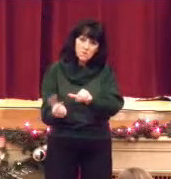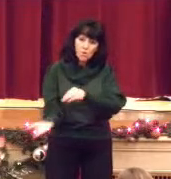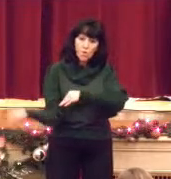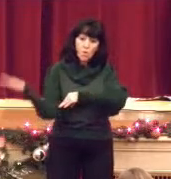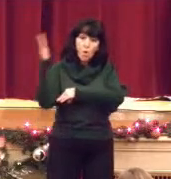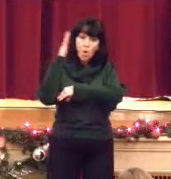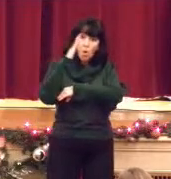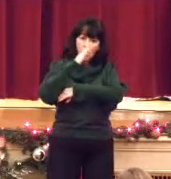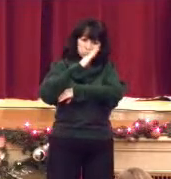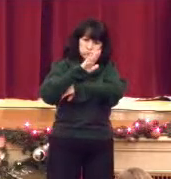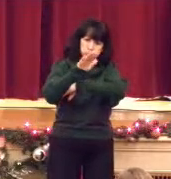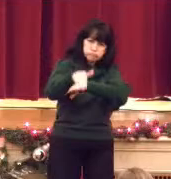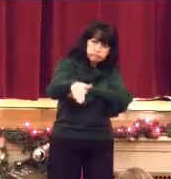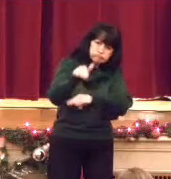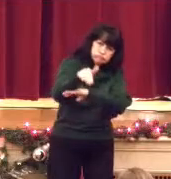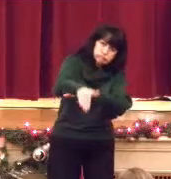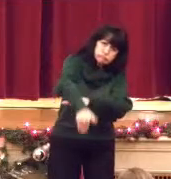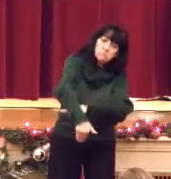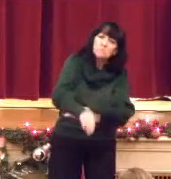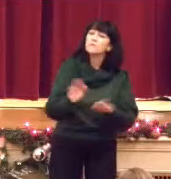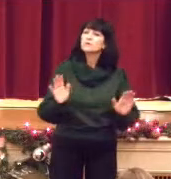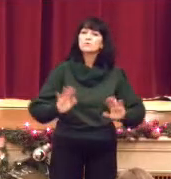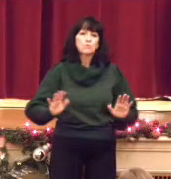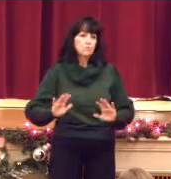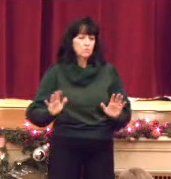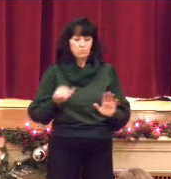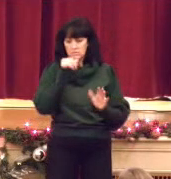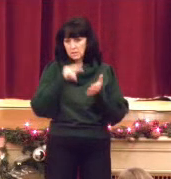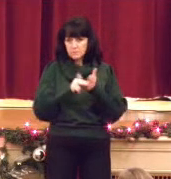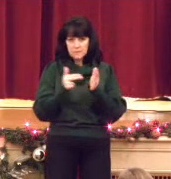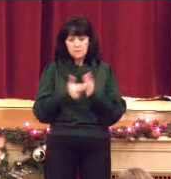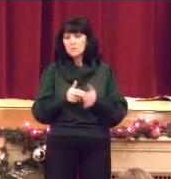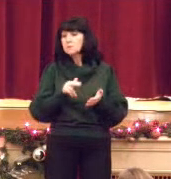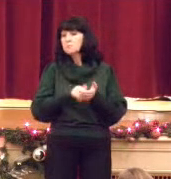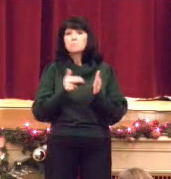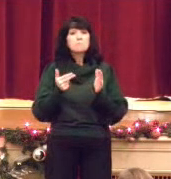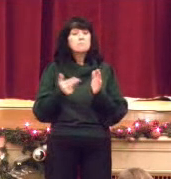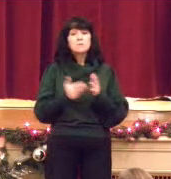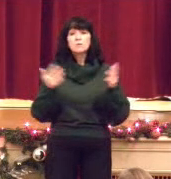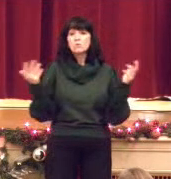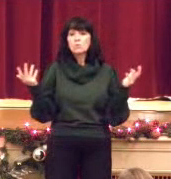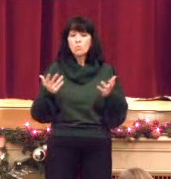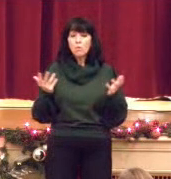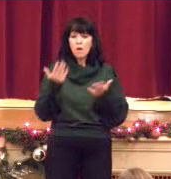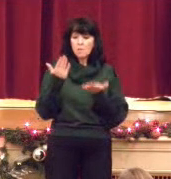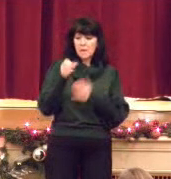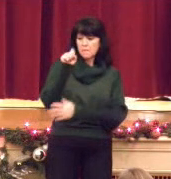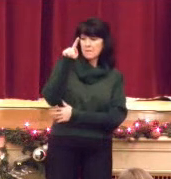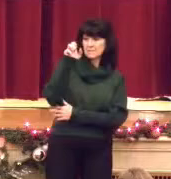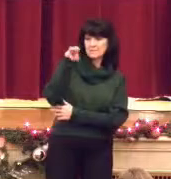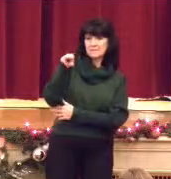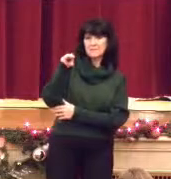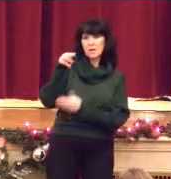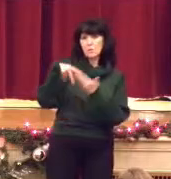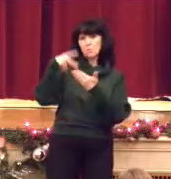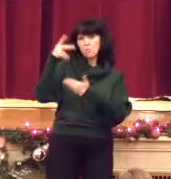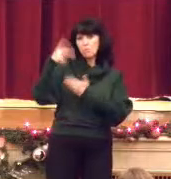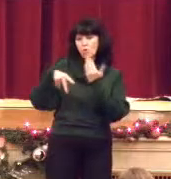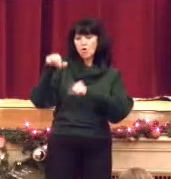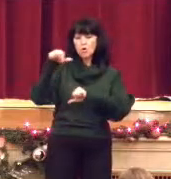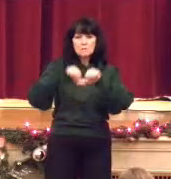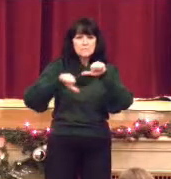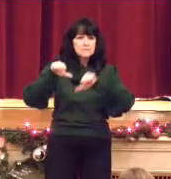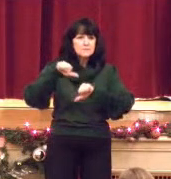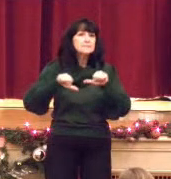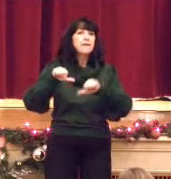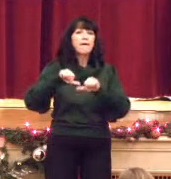could be bringing in a STEM program that starts not necessarily after school always, but it could be at the end of the day, because we know we